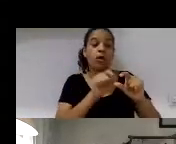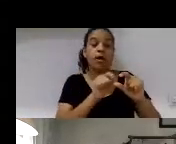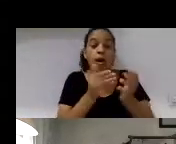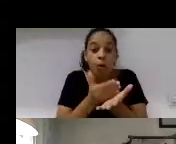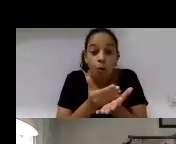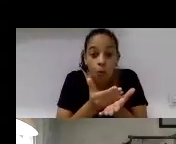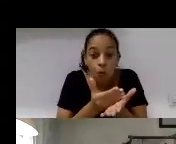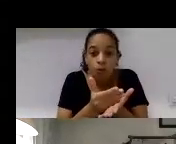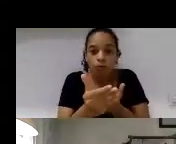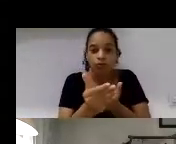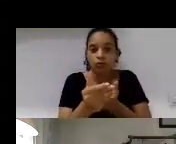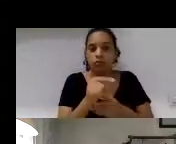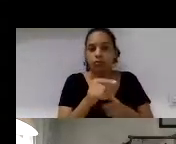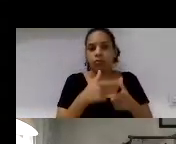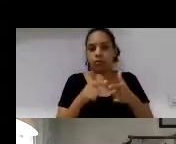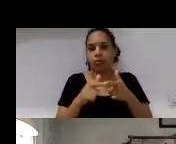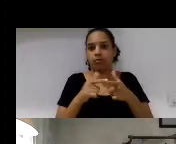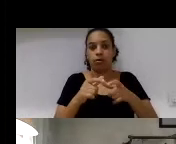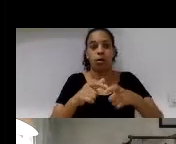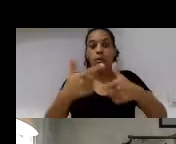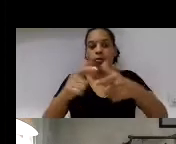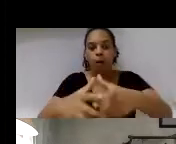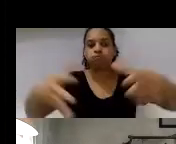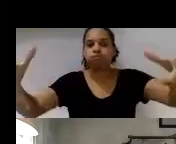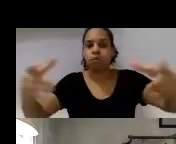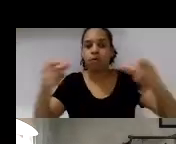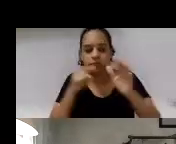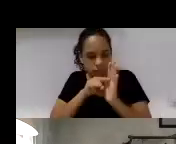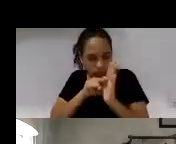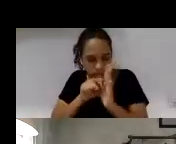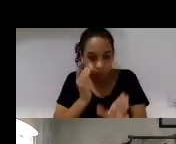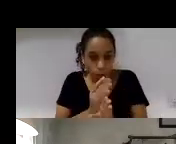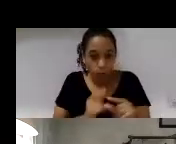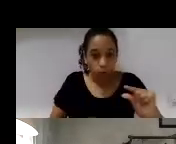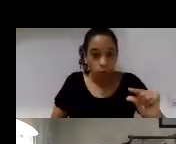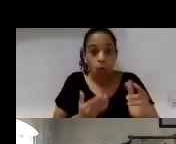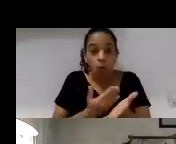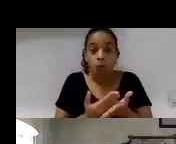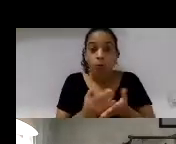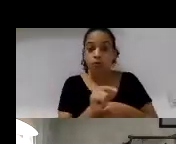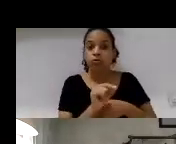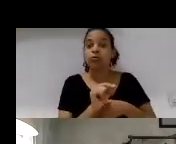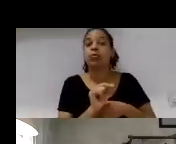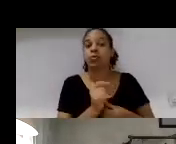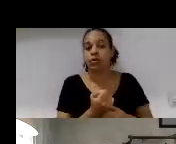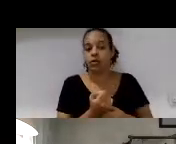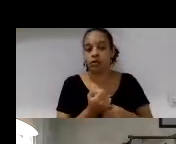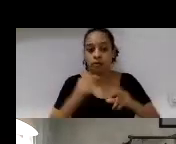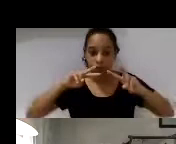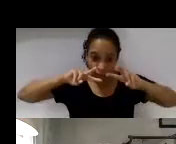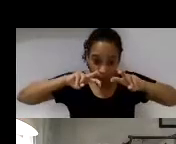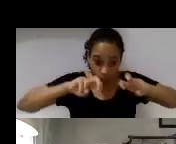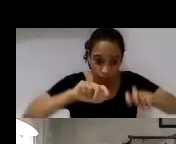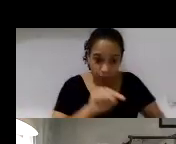then start the reverse movement, coming forward from the past to the present, watching how the cell develops in